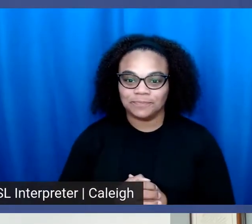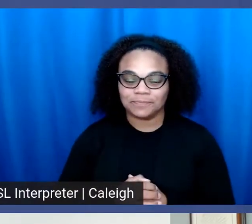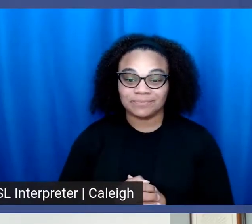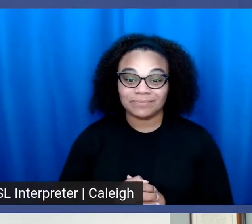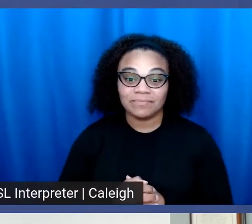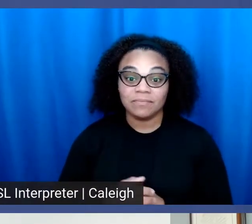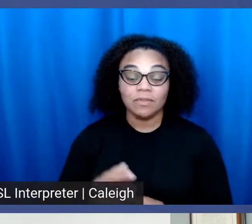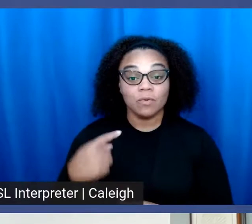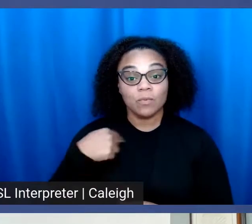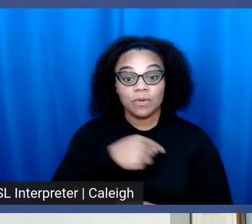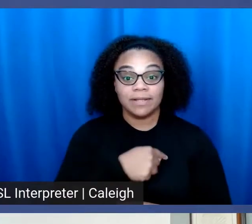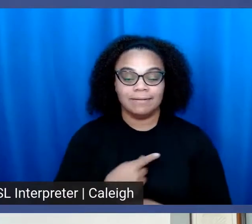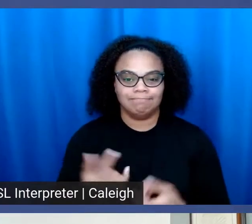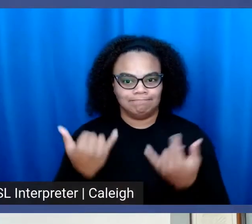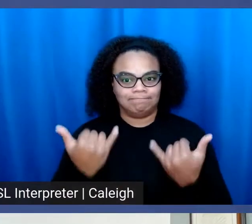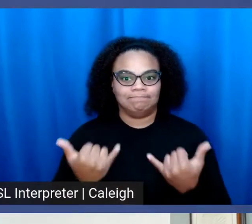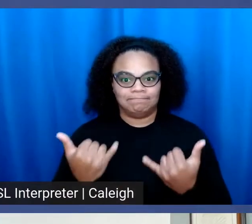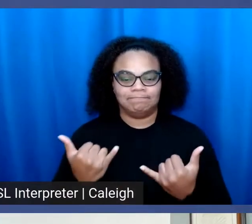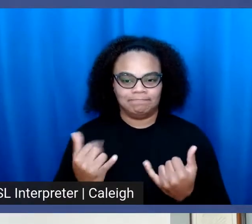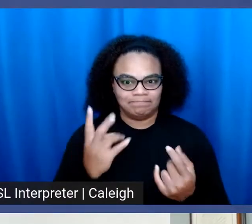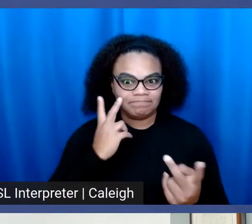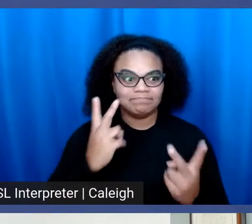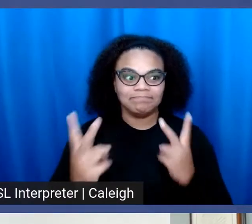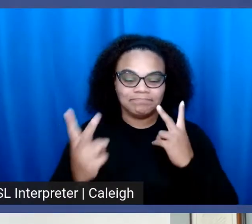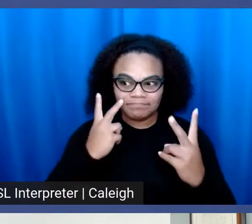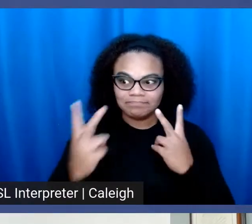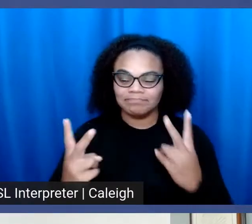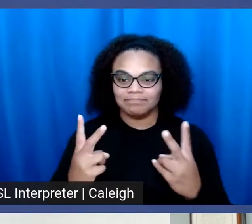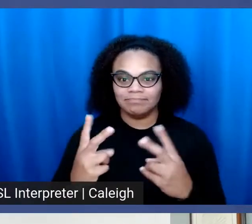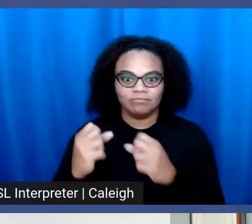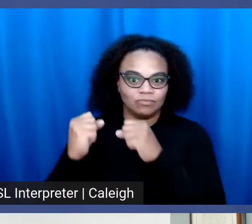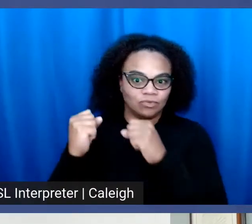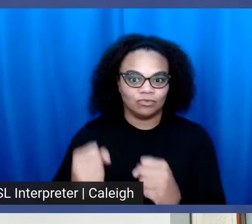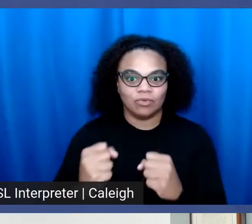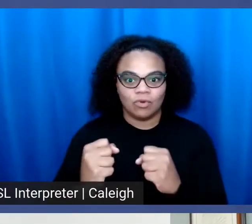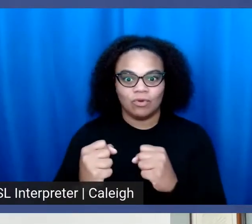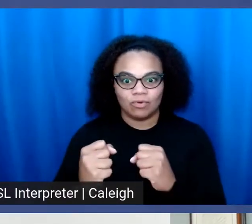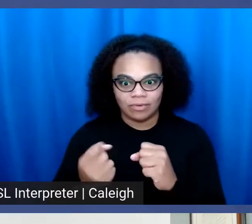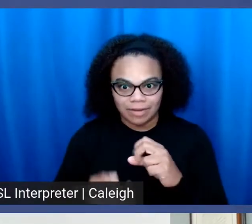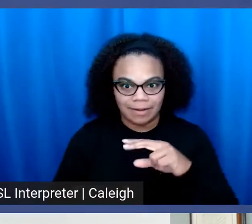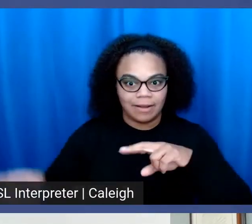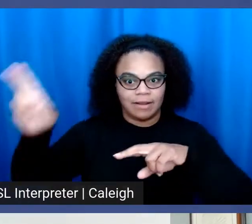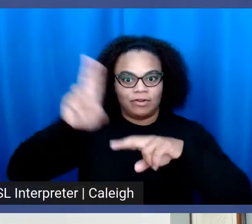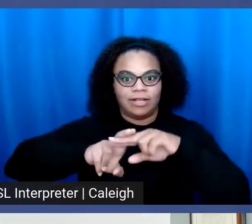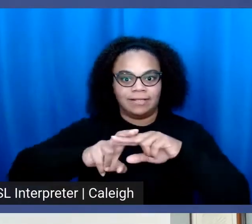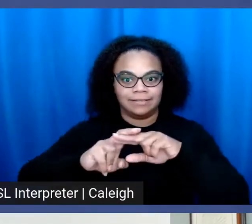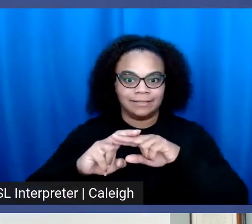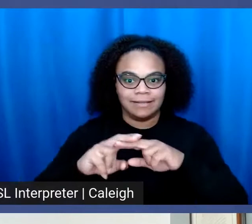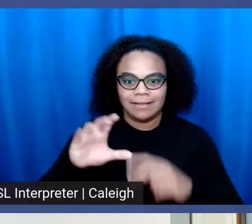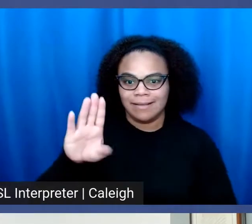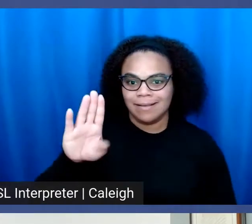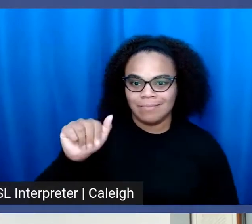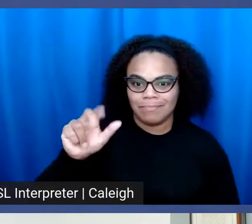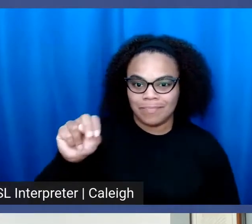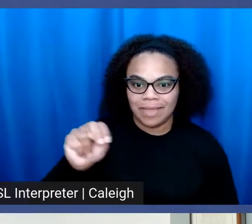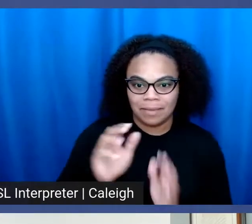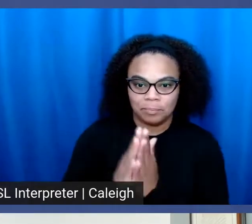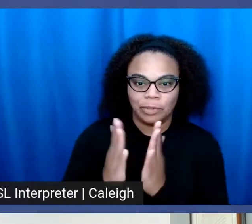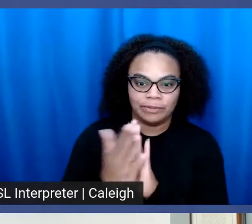currently witnessing a major increase in book bans and attacks on library boards across the